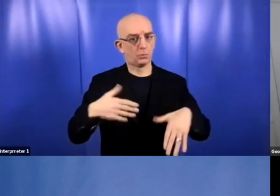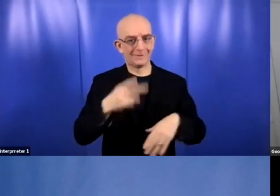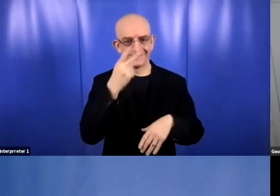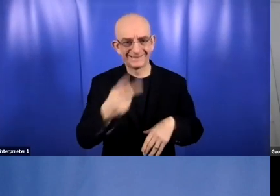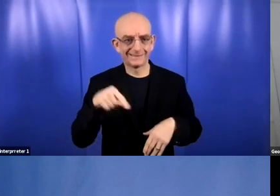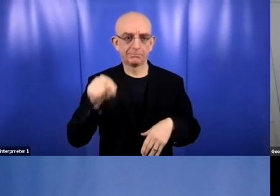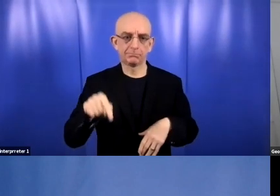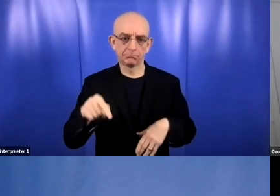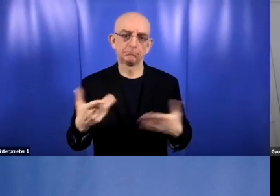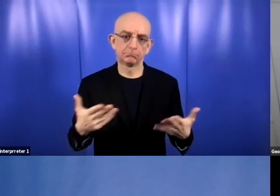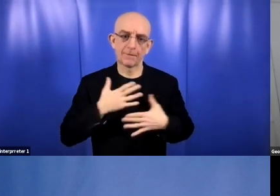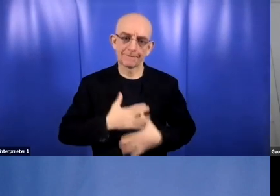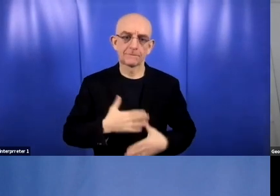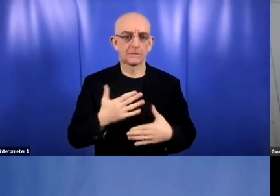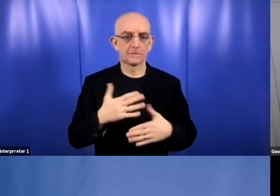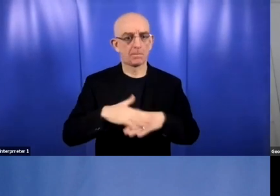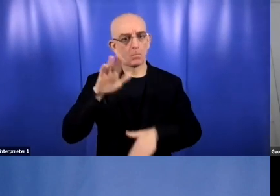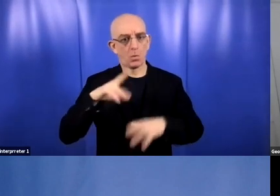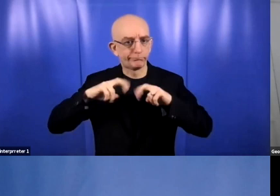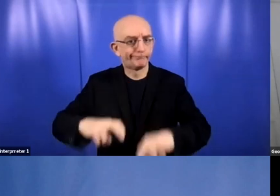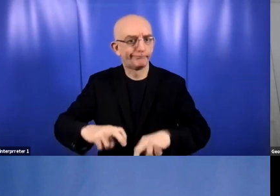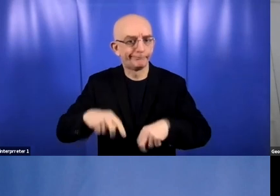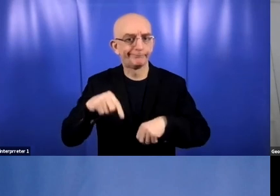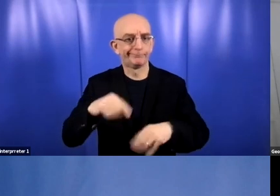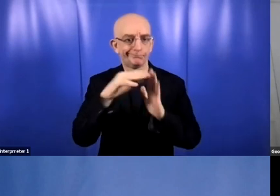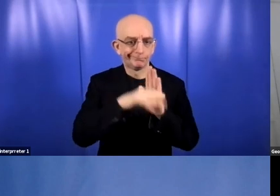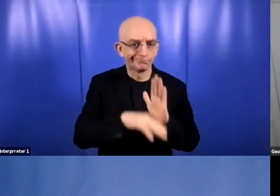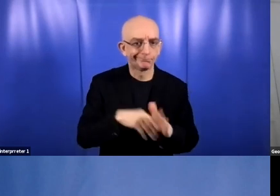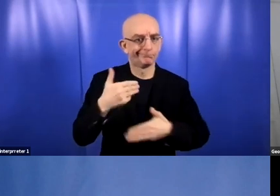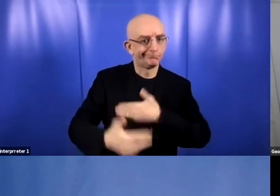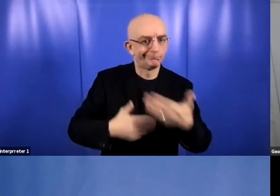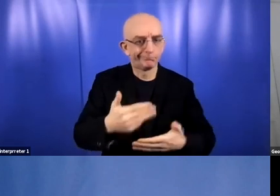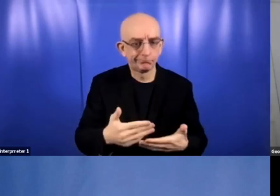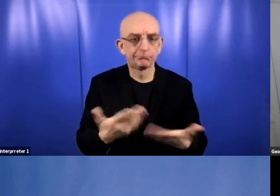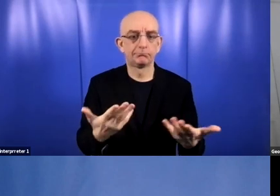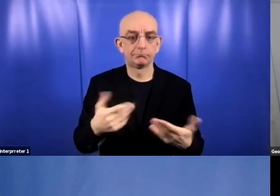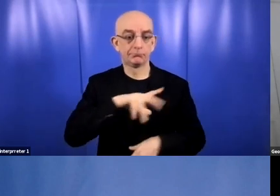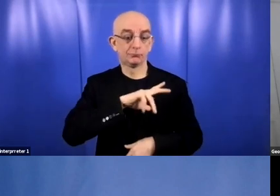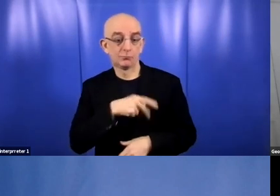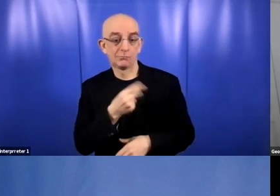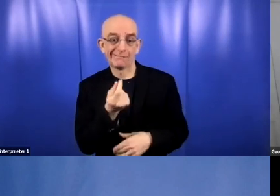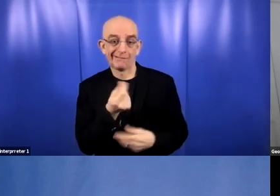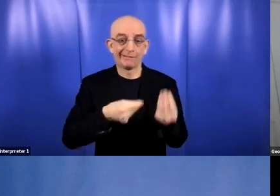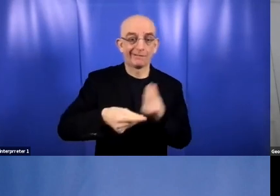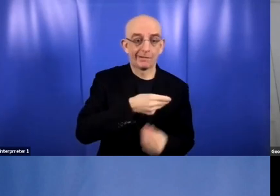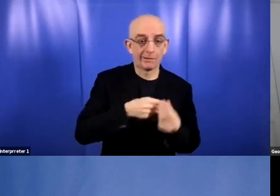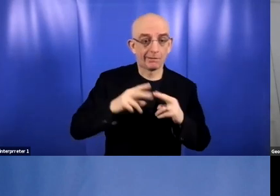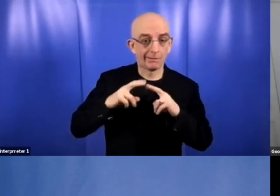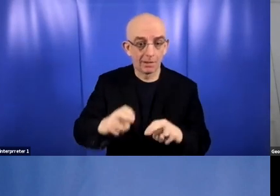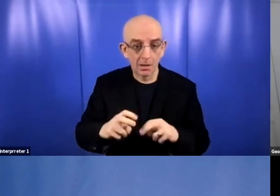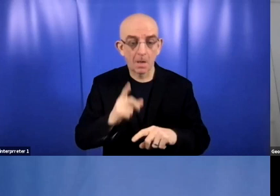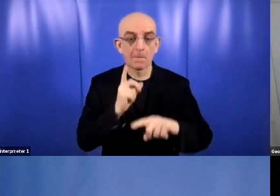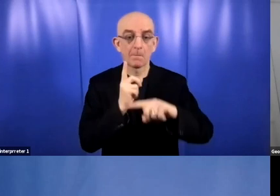open source data is already available, but considerations from anthropologists, from lawyers, from those who